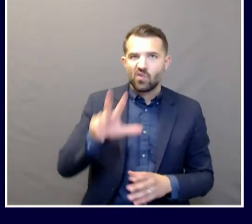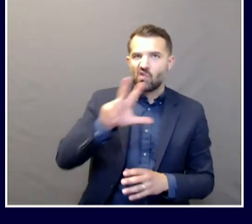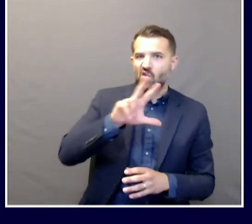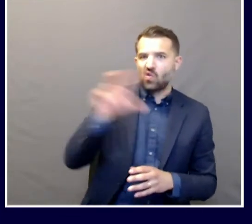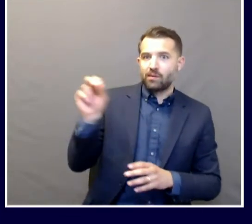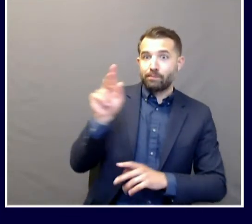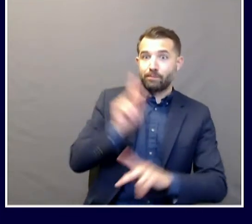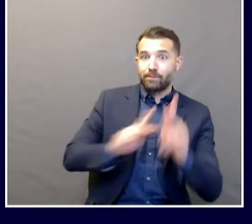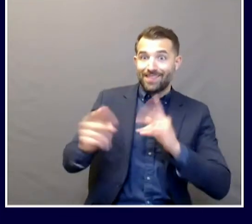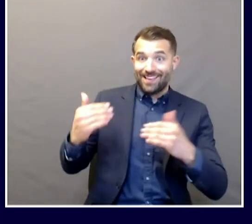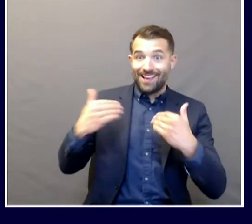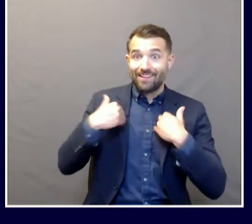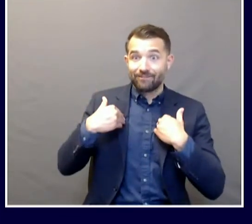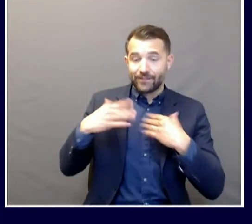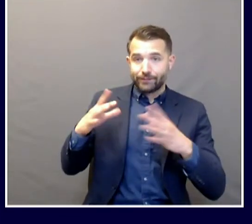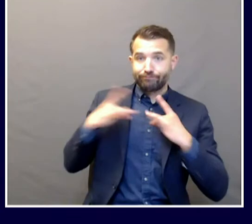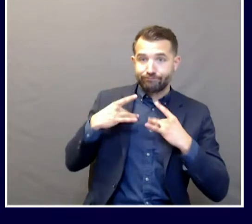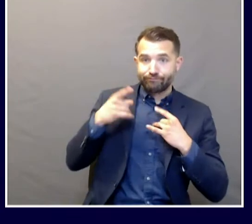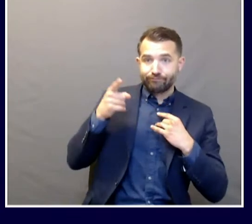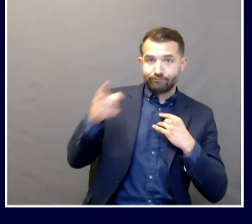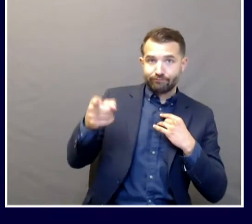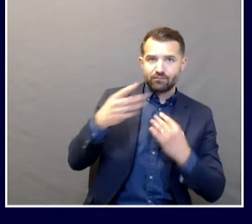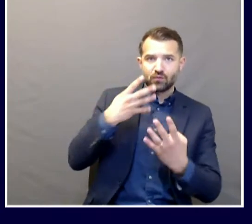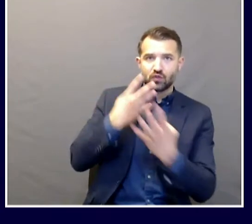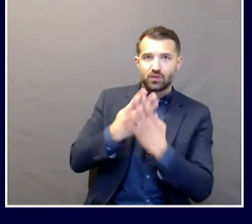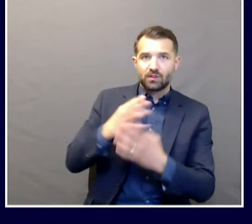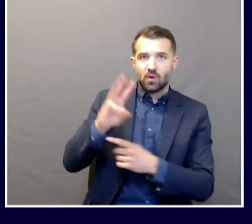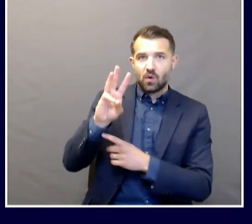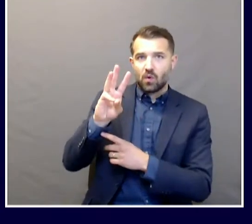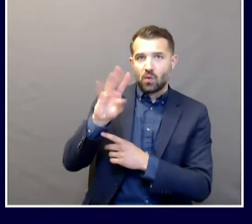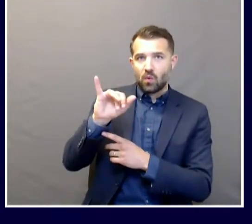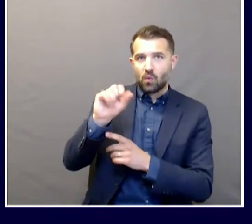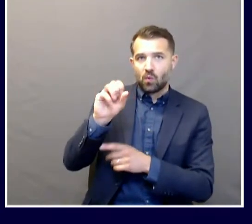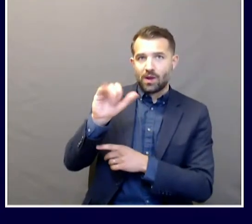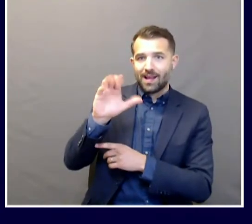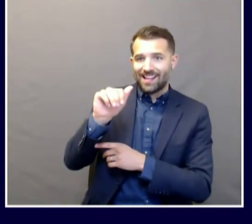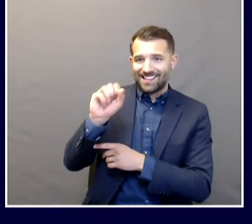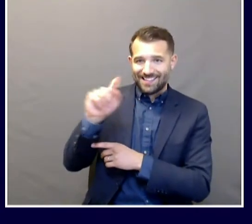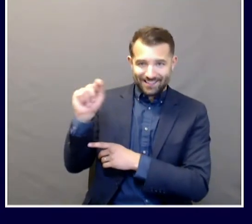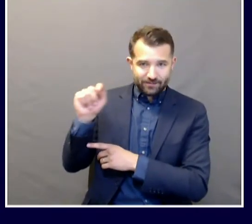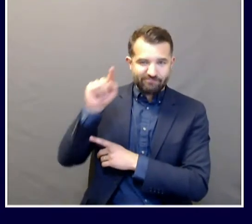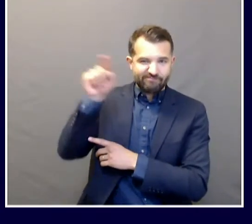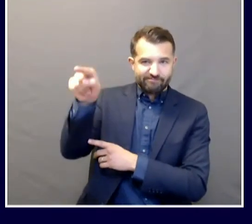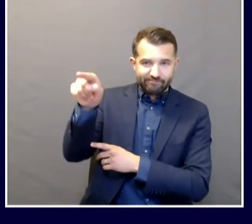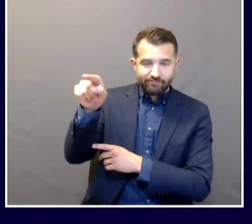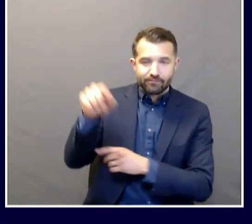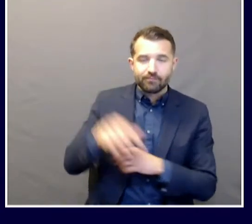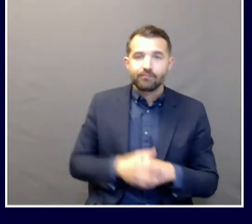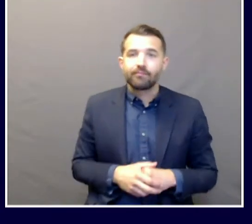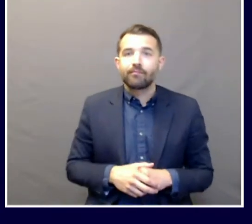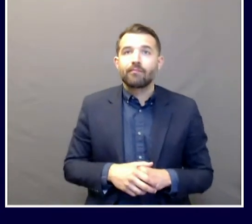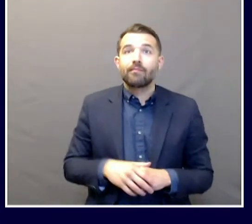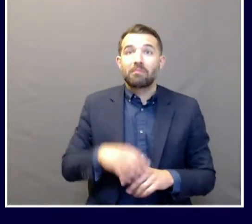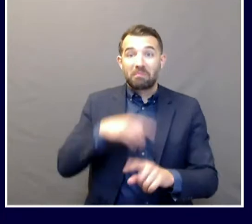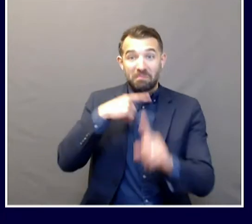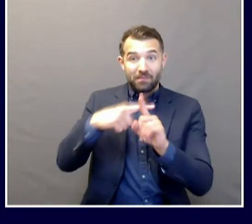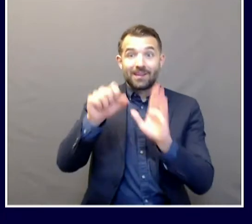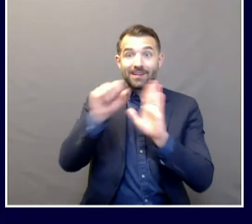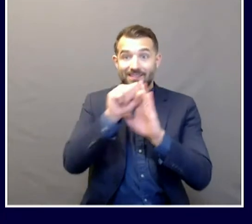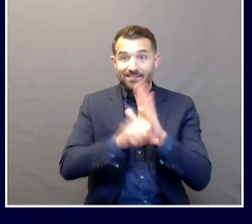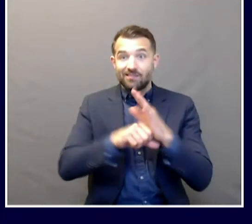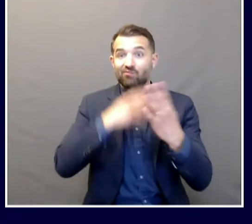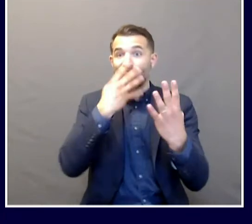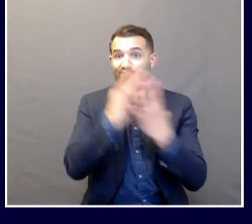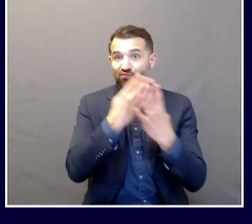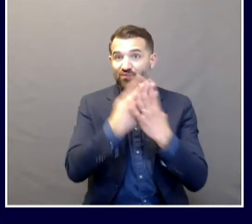them because they have an overflow. And of course, the state prison also had an outbreak. How are